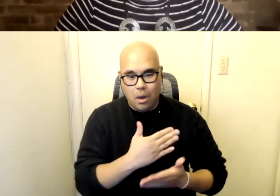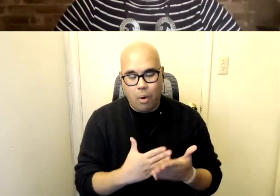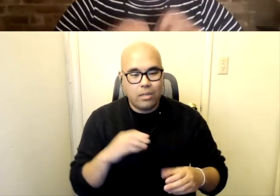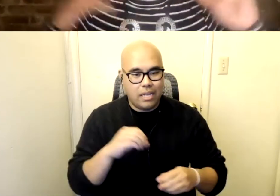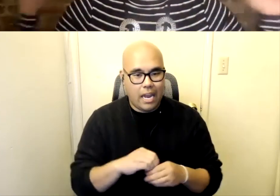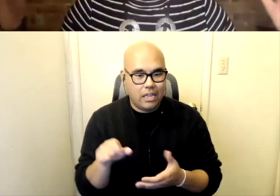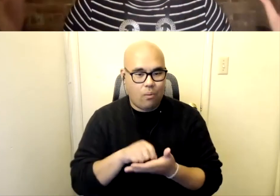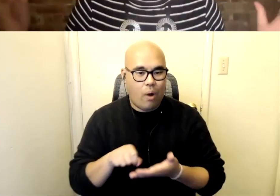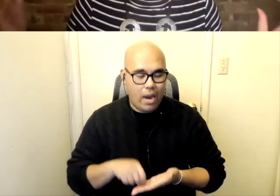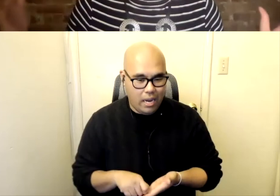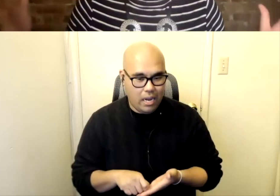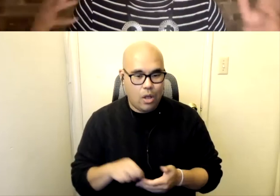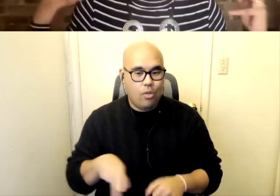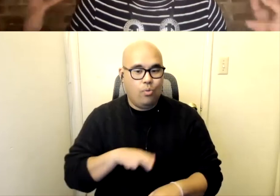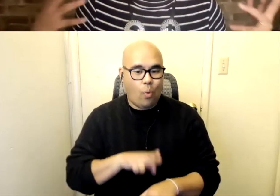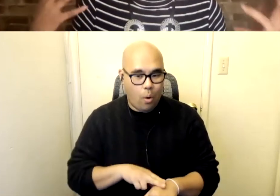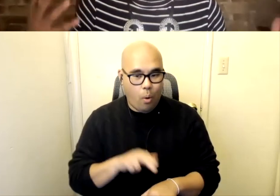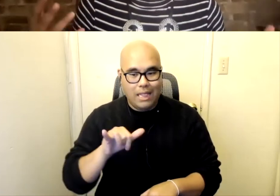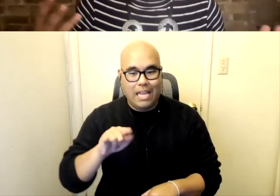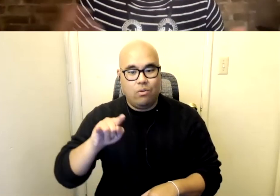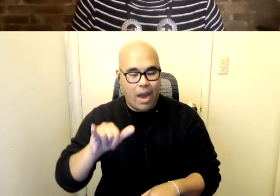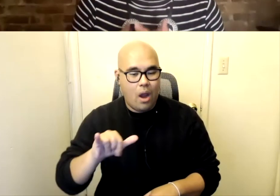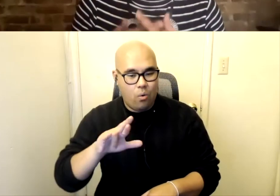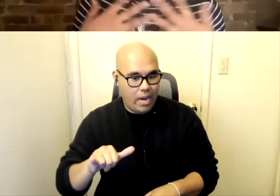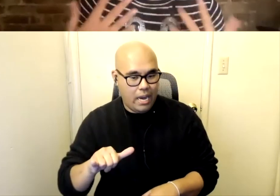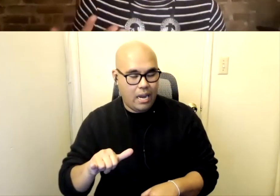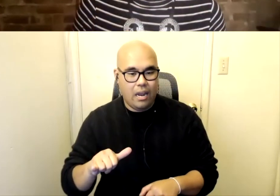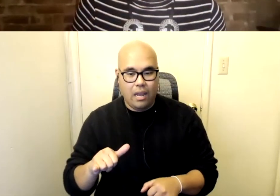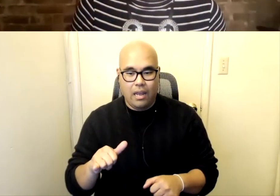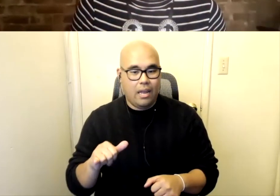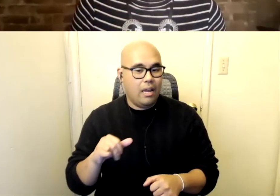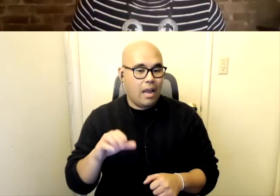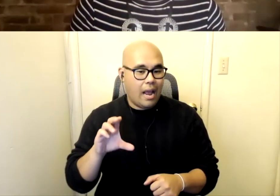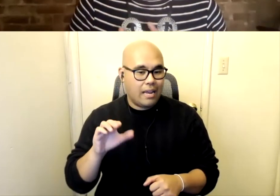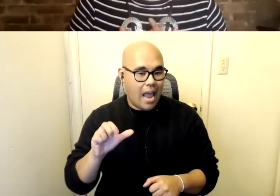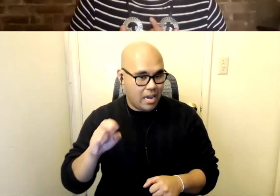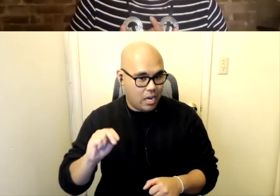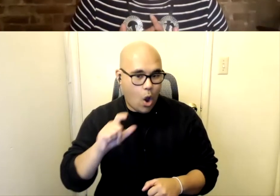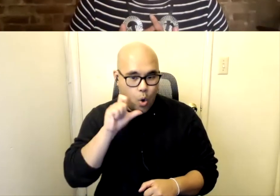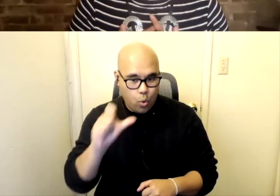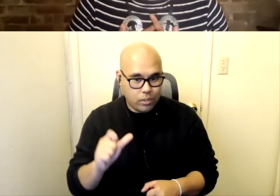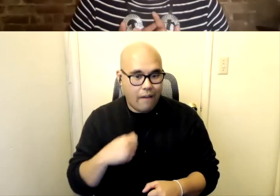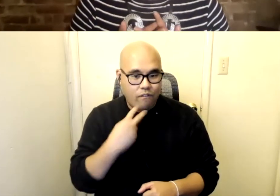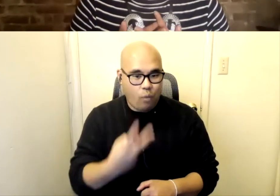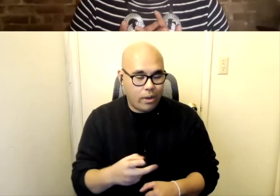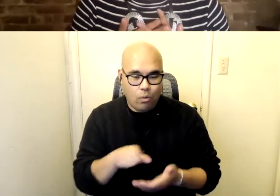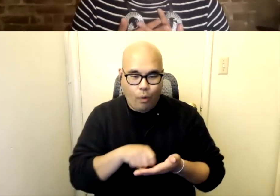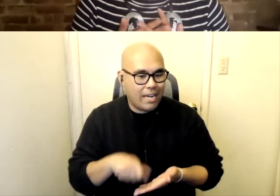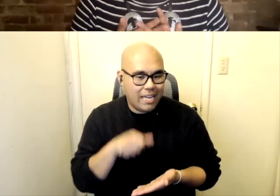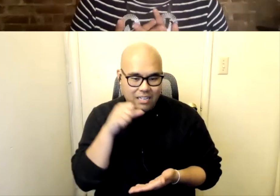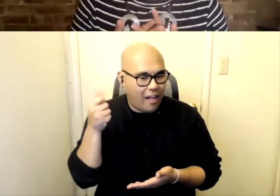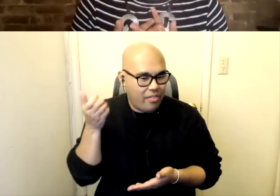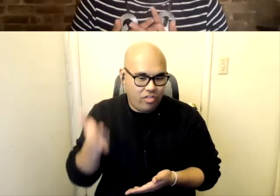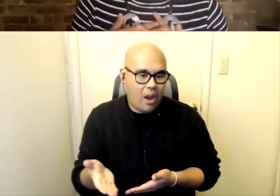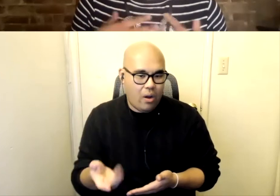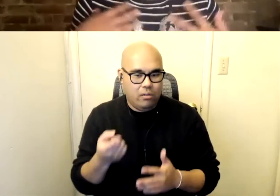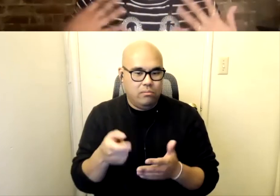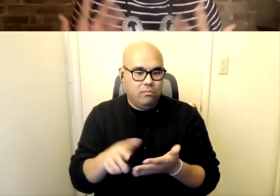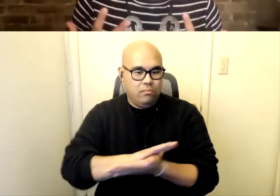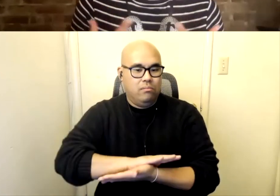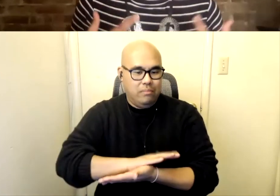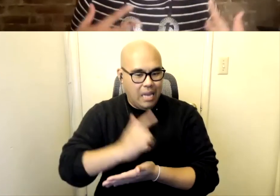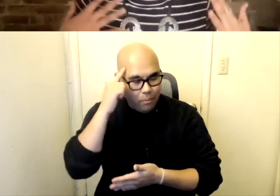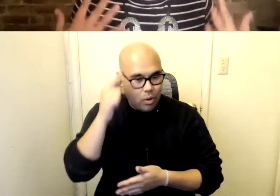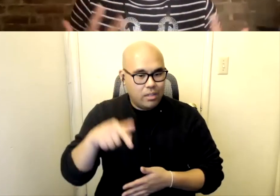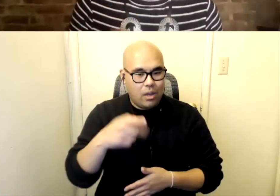like mainstream literary discourse, like who is missing, what voices are not present, because they are like